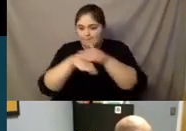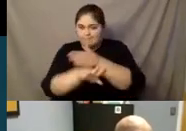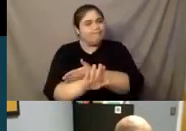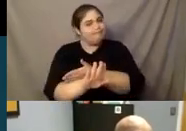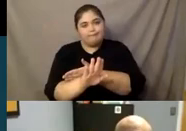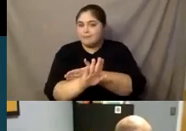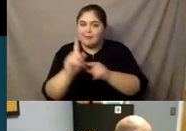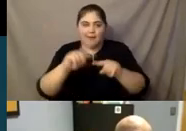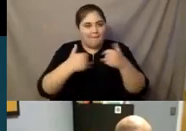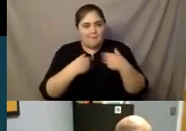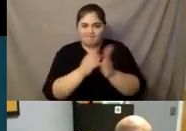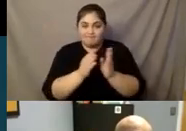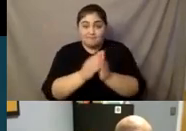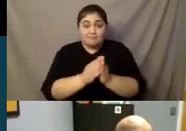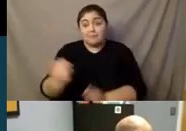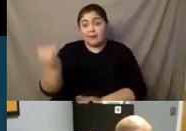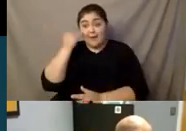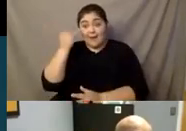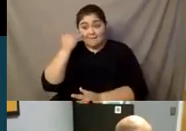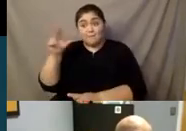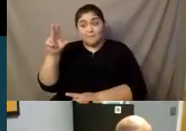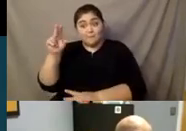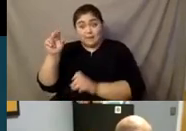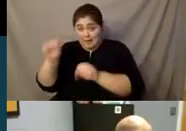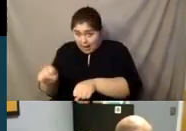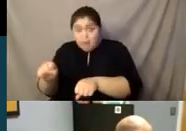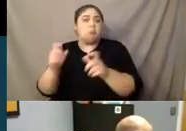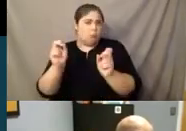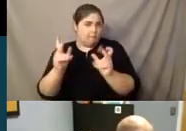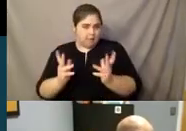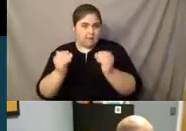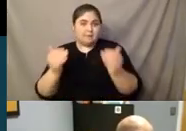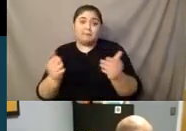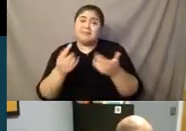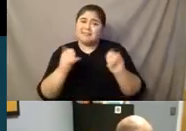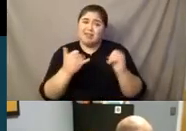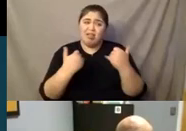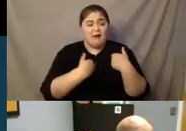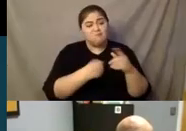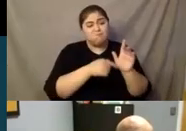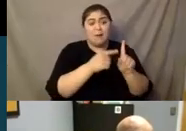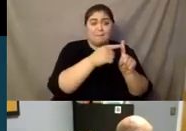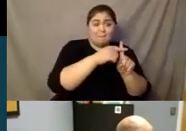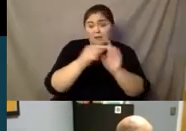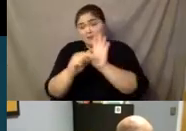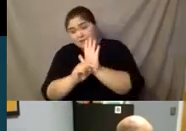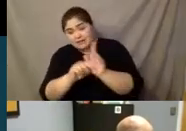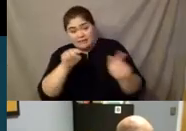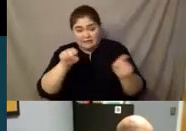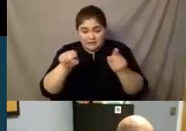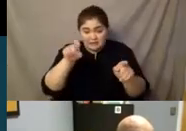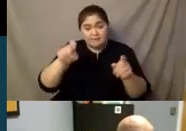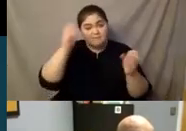then it's a possibility. But of course, there are all of the pros and cons to that we're going to have to